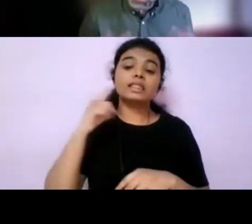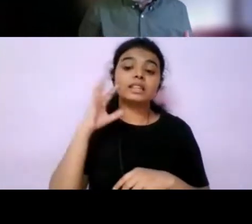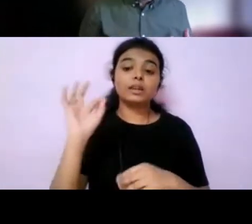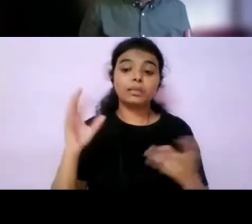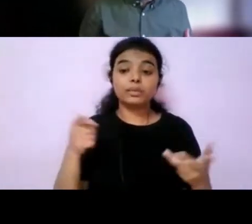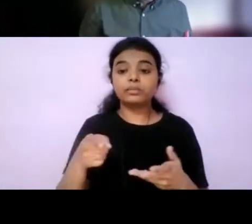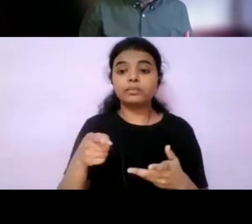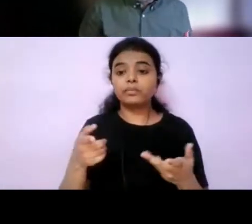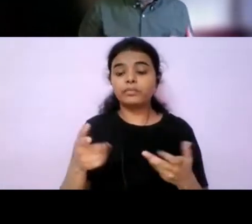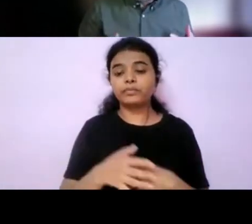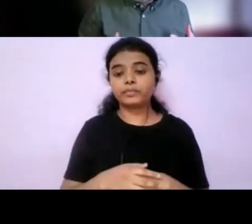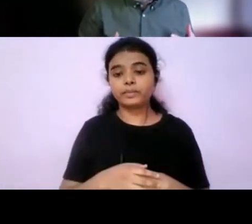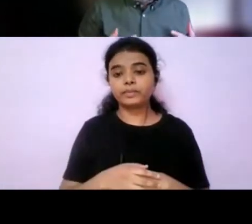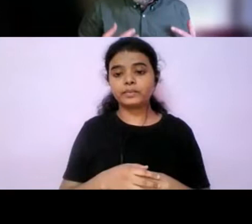where